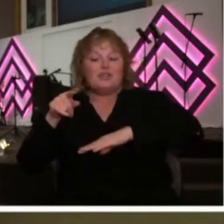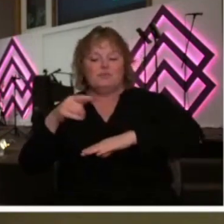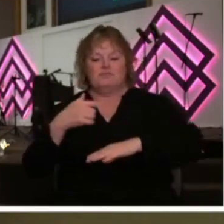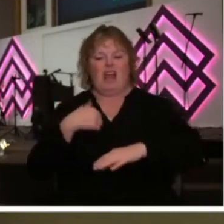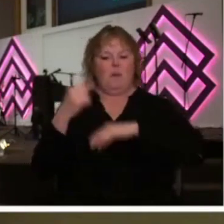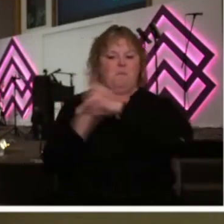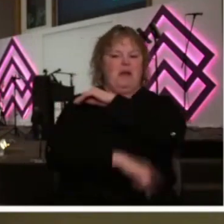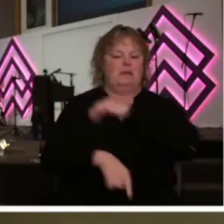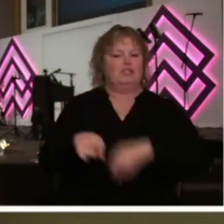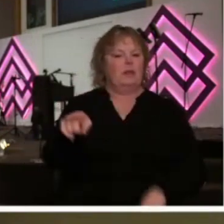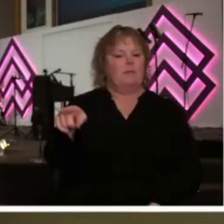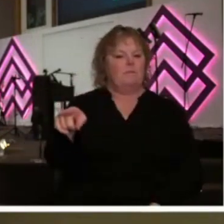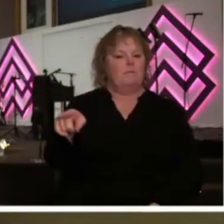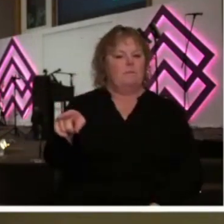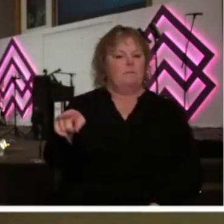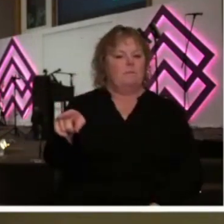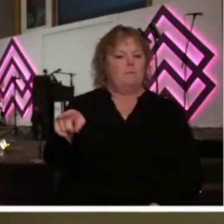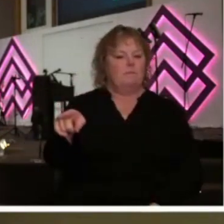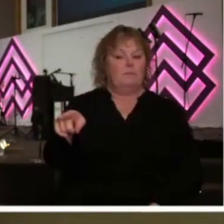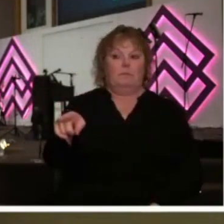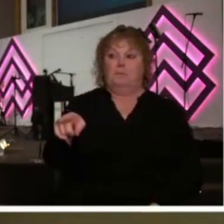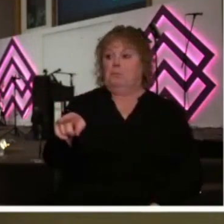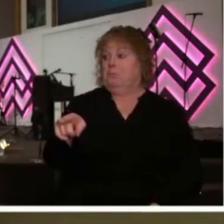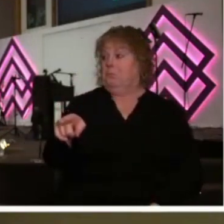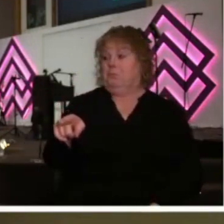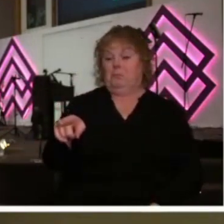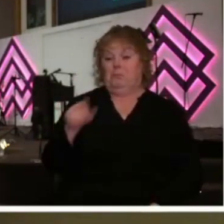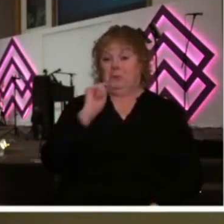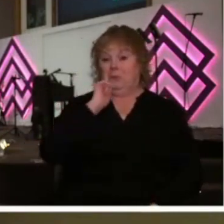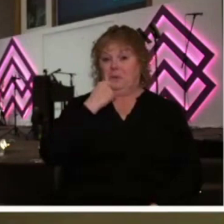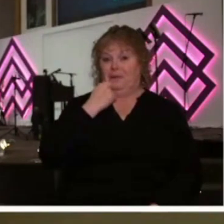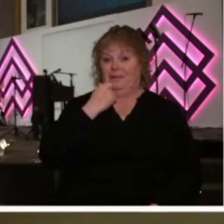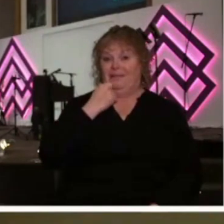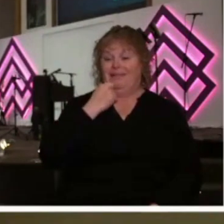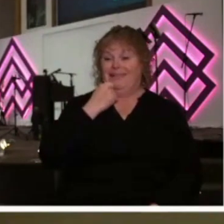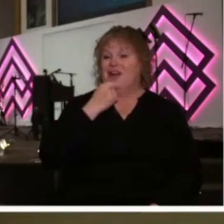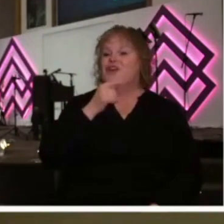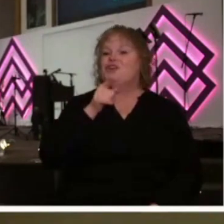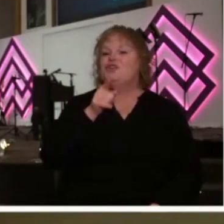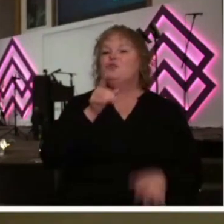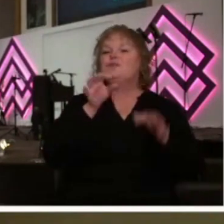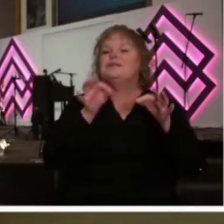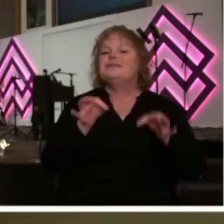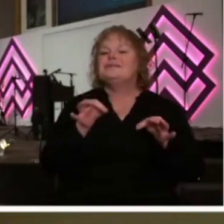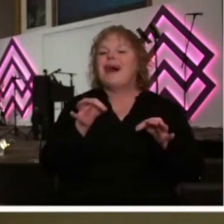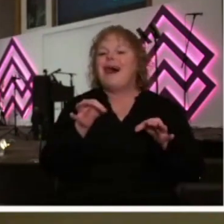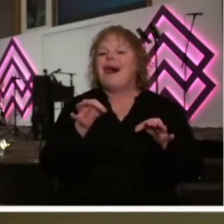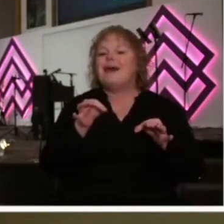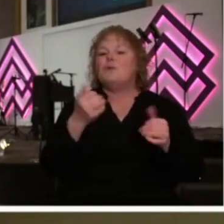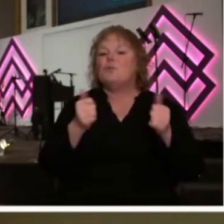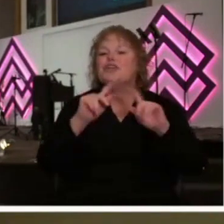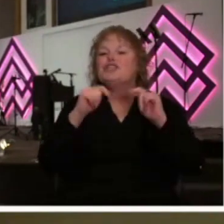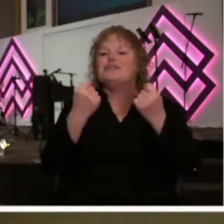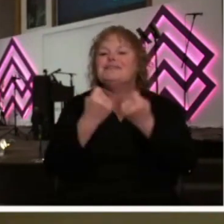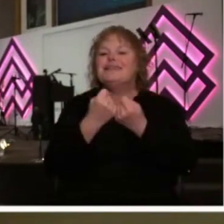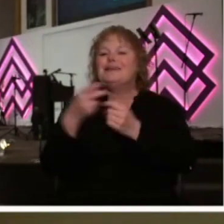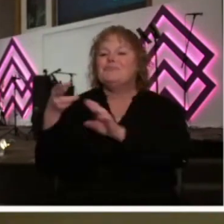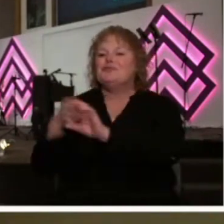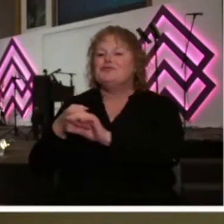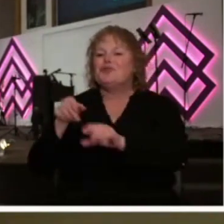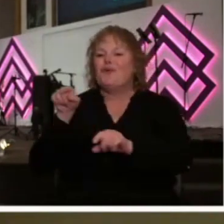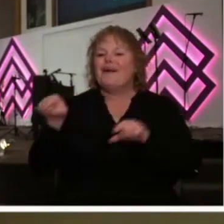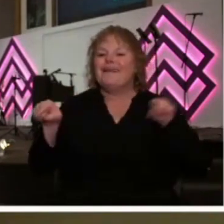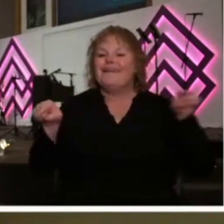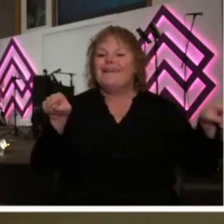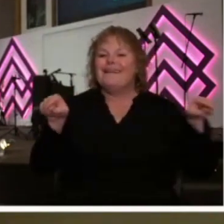them. Don't you know that you get to choose which team you're going to be on today? You